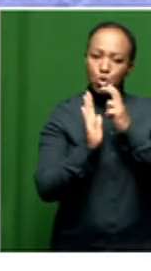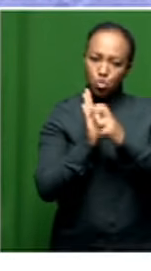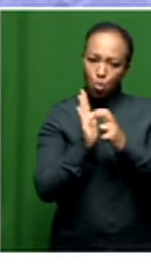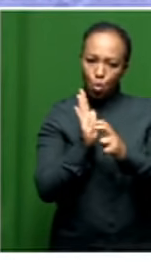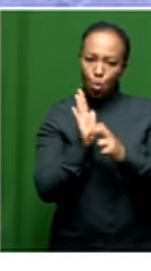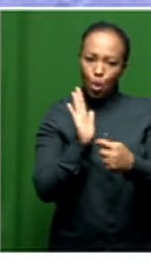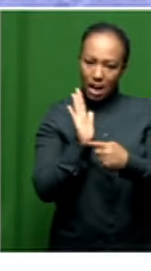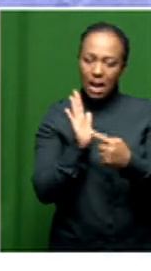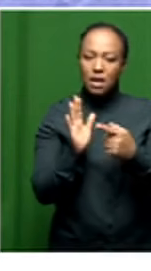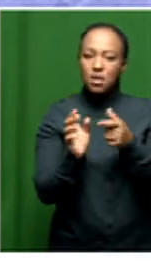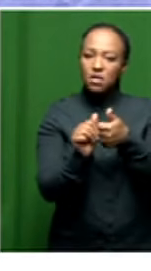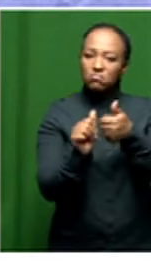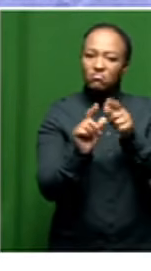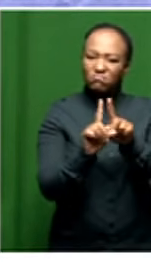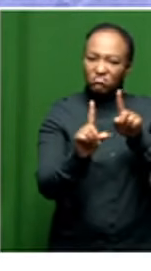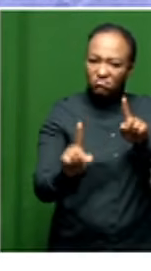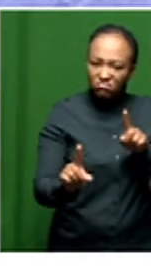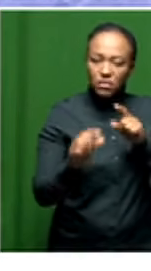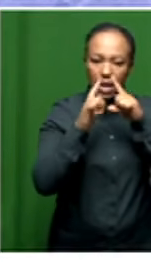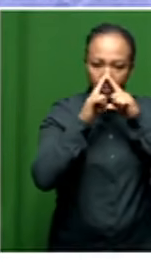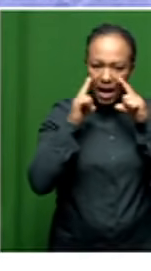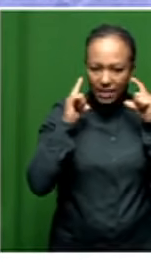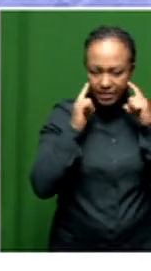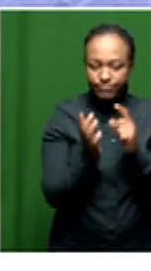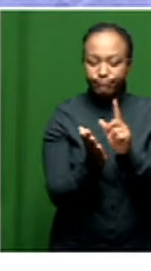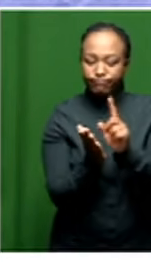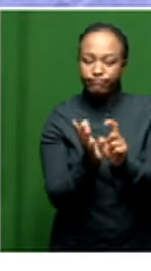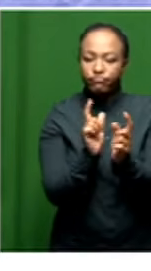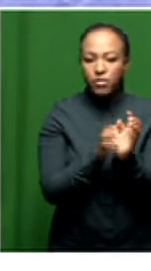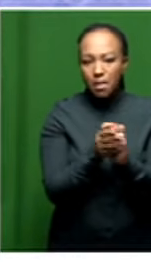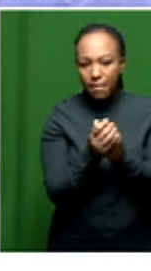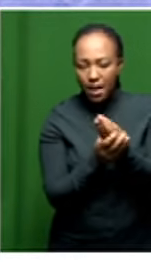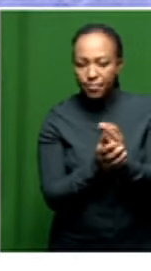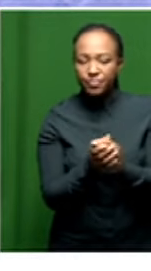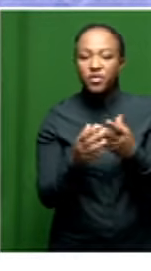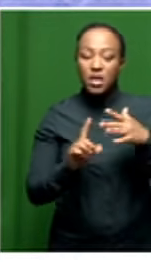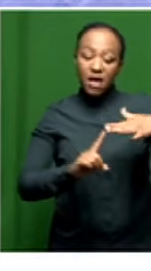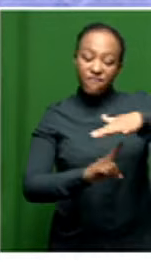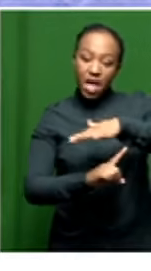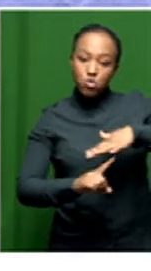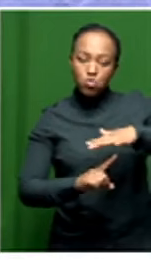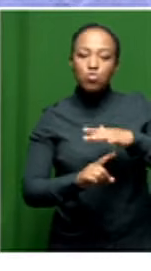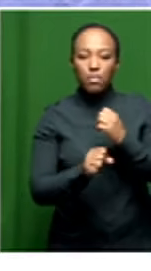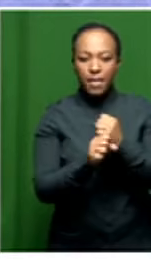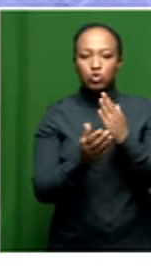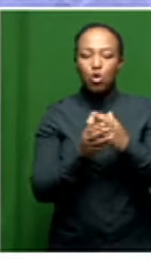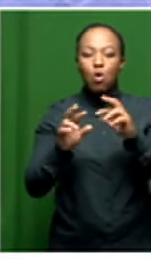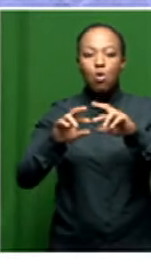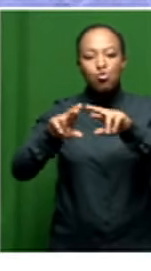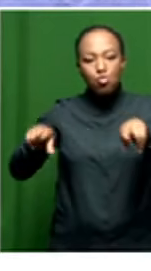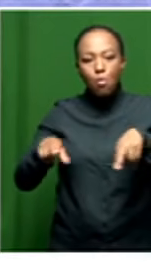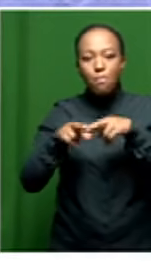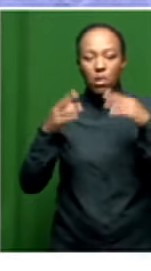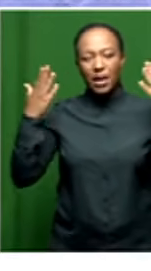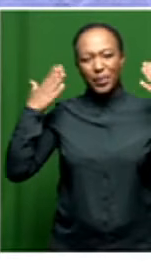social distancing, use of masks, hand hygiene, ensuring that at the venue there is proper ventilation, and so many such